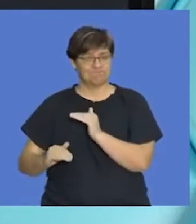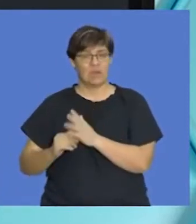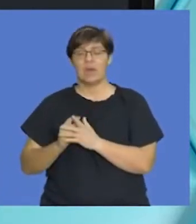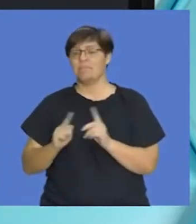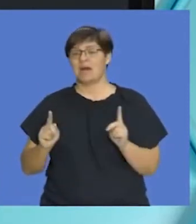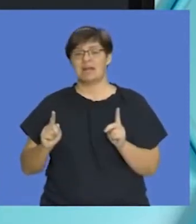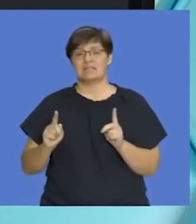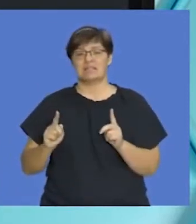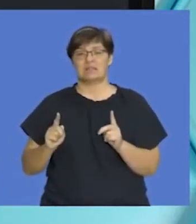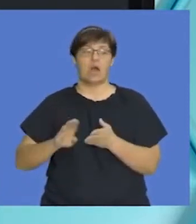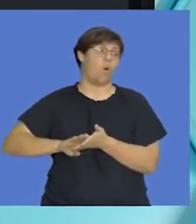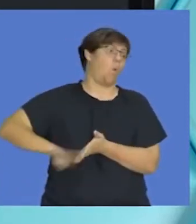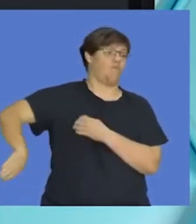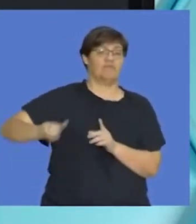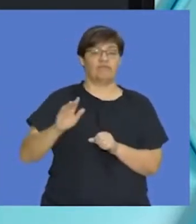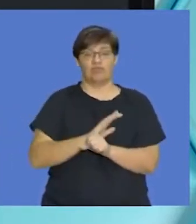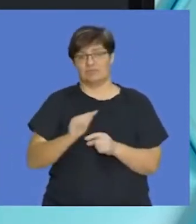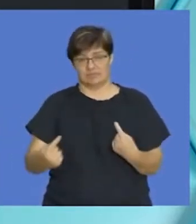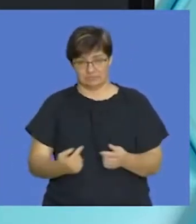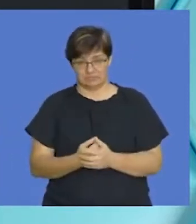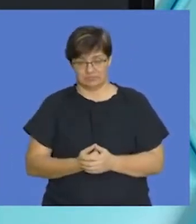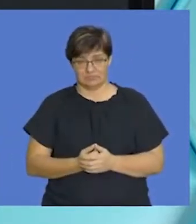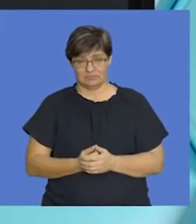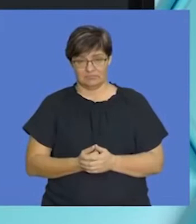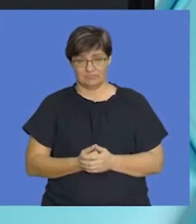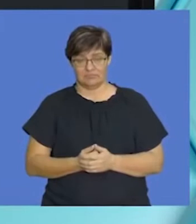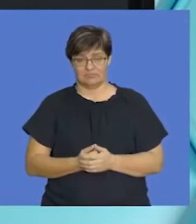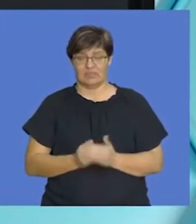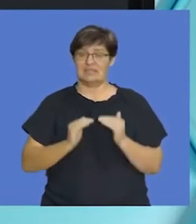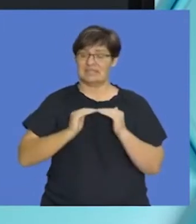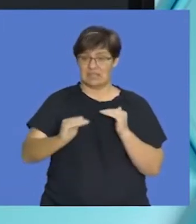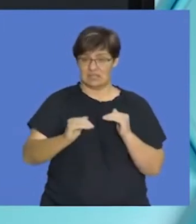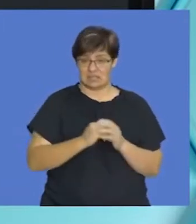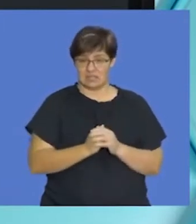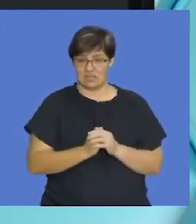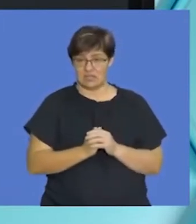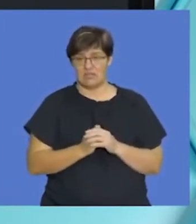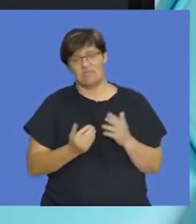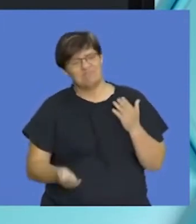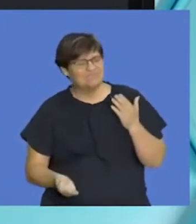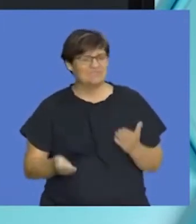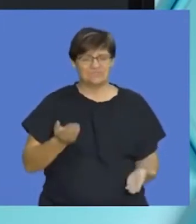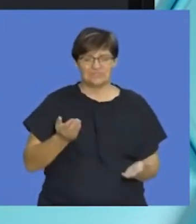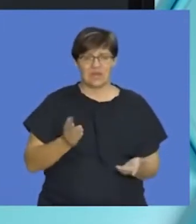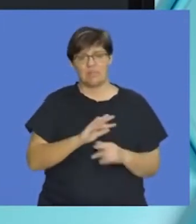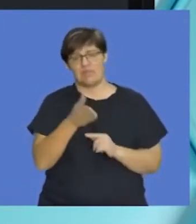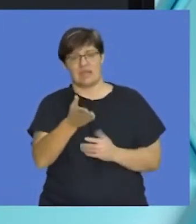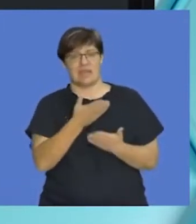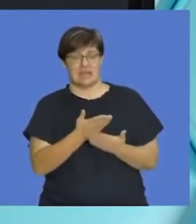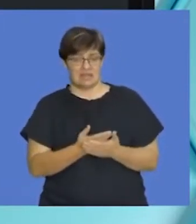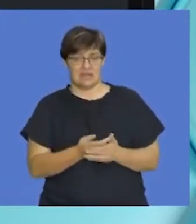friction, but we can't get rid of it. Static friction, stationary, may or may not be